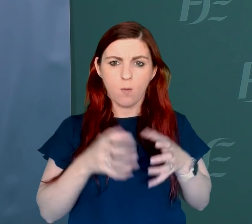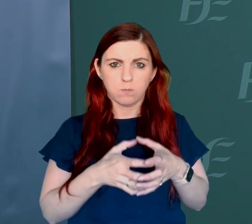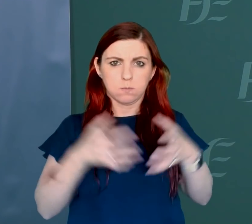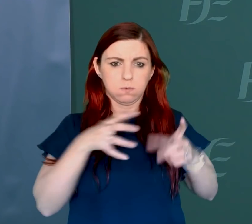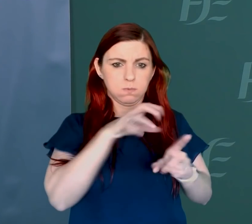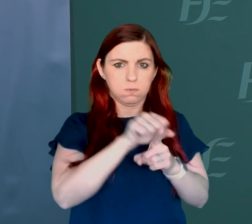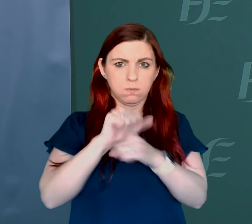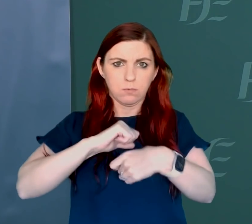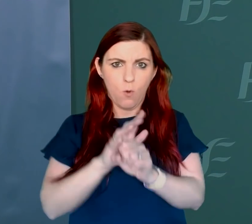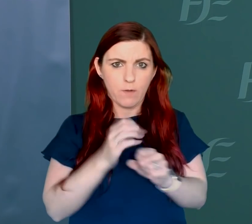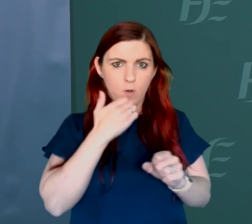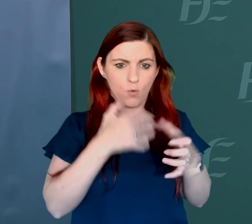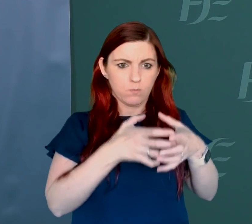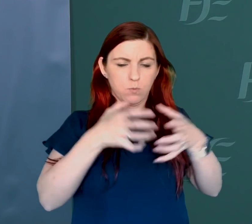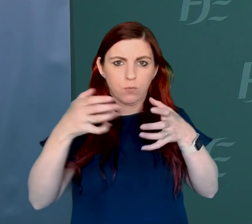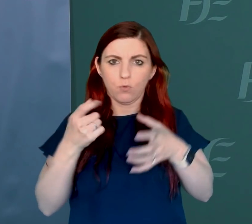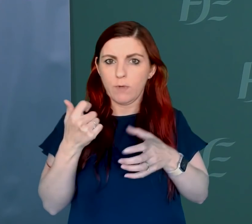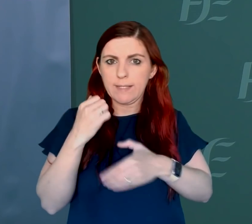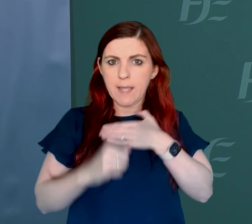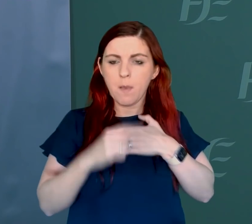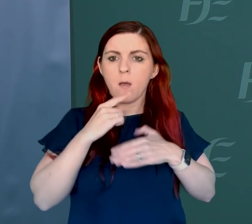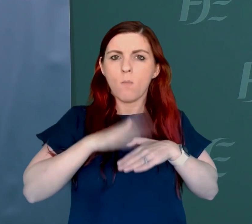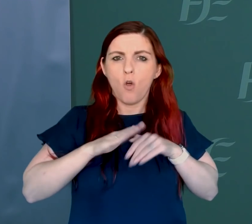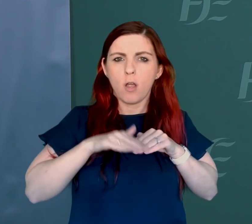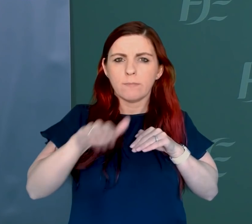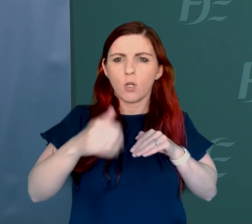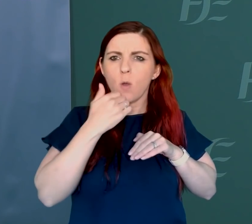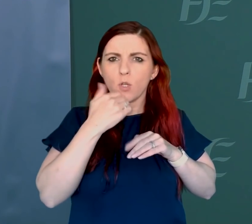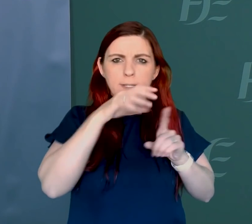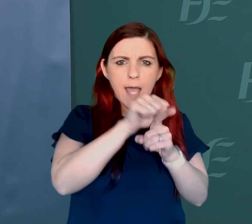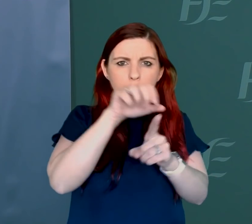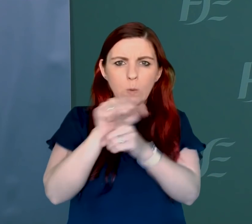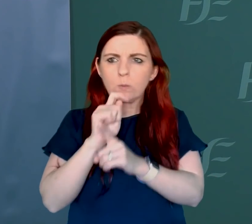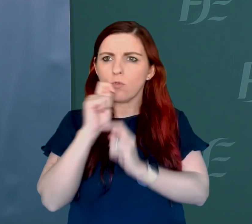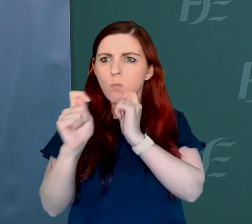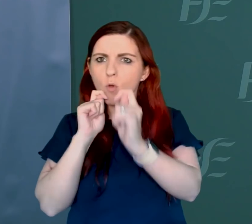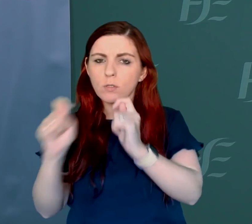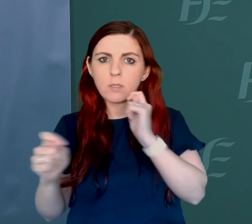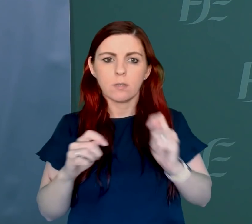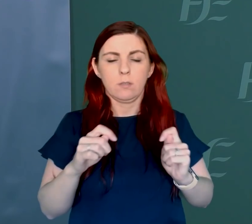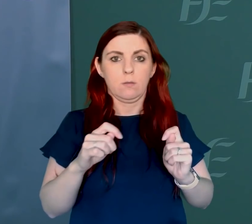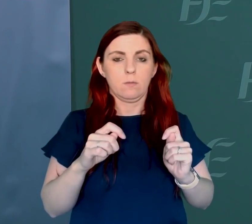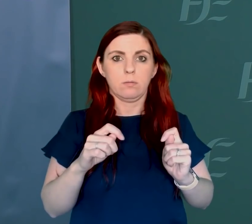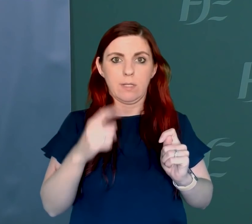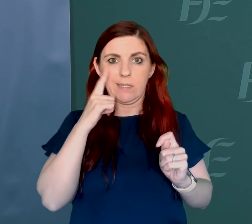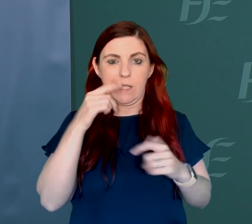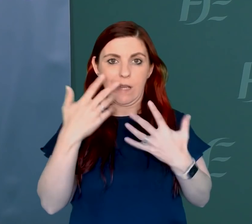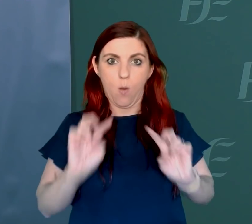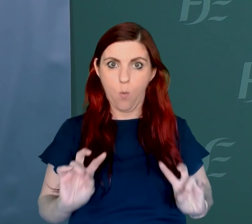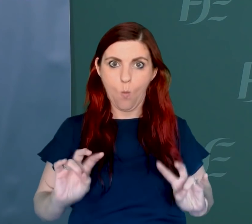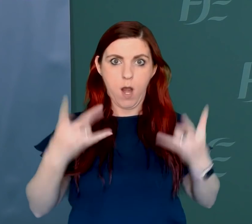recent times, increasing trend in the number of new cases, which meets the threshold of what's clearly rapid